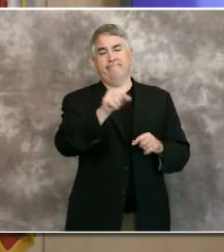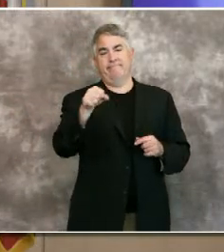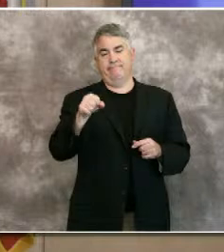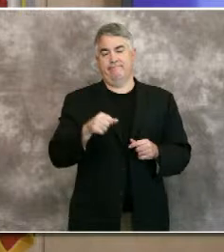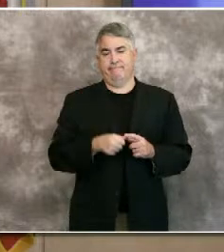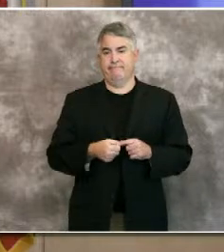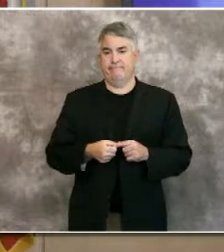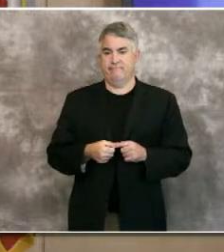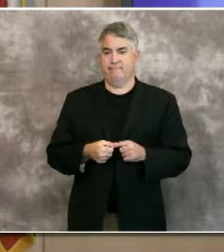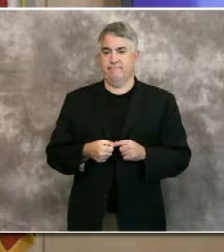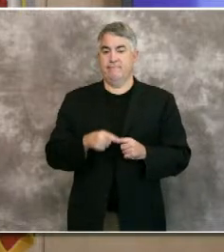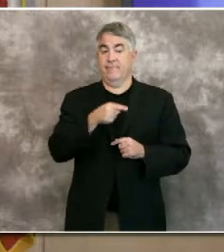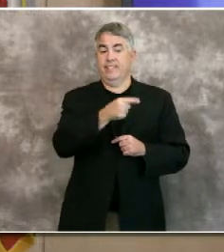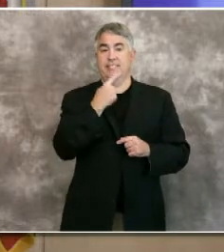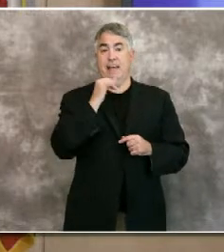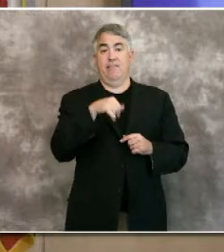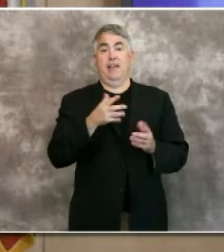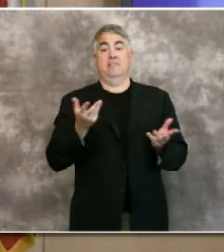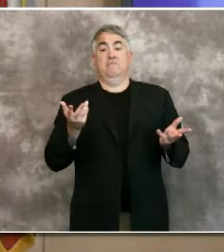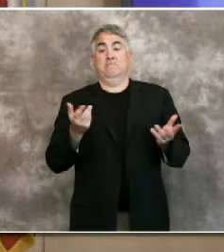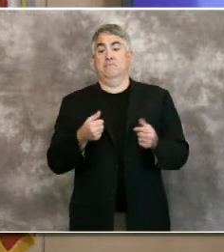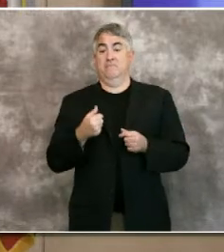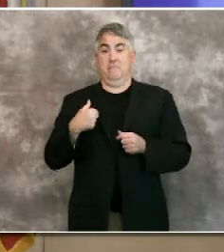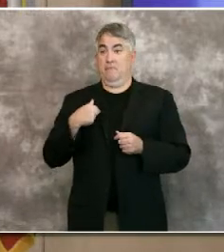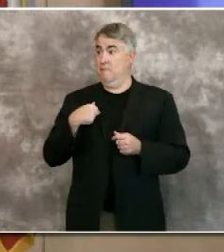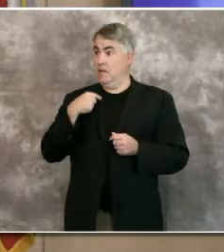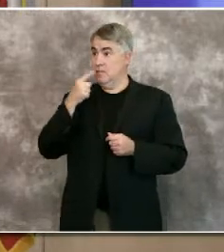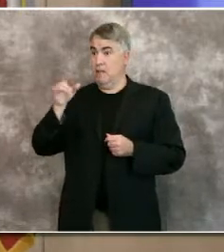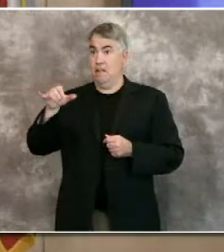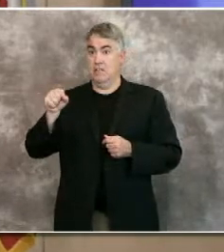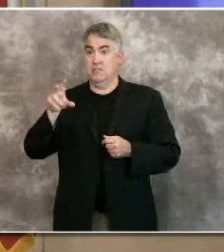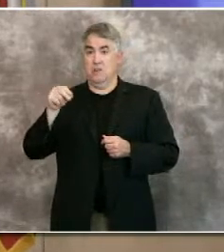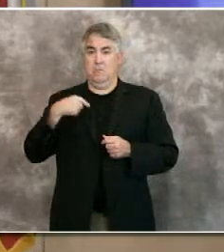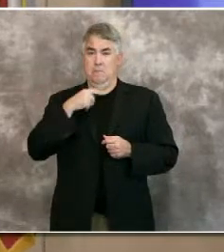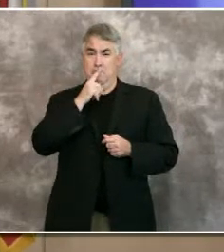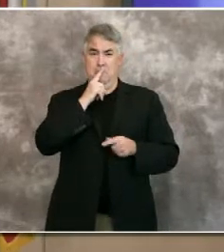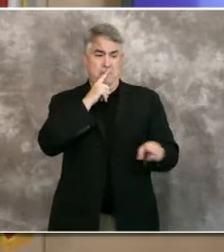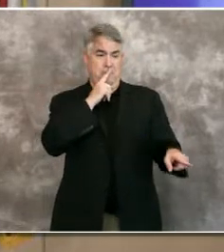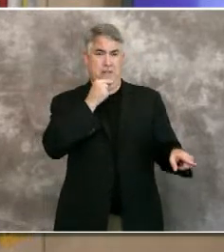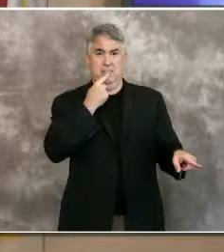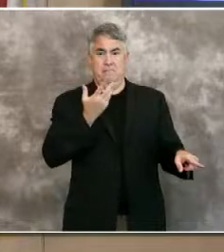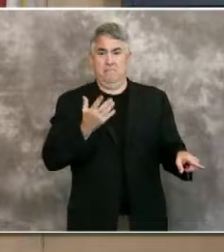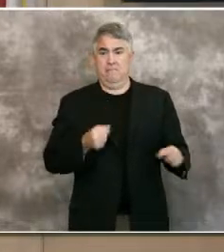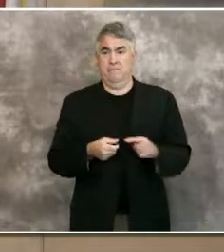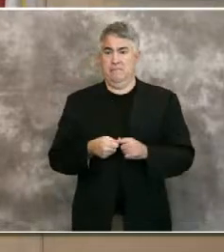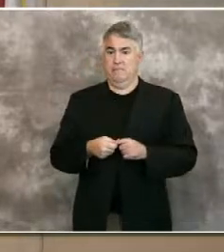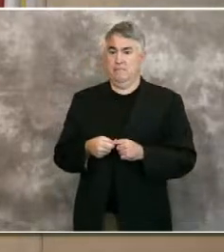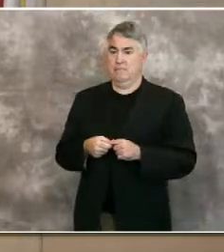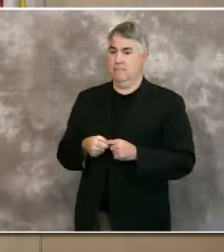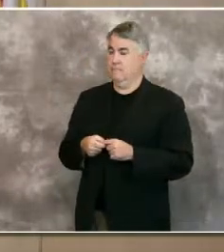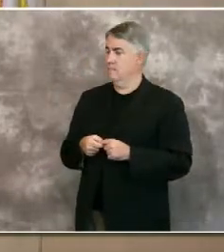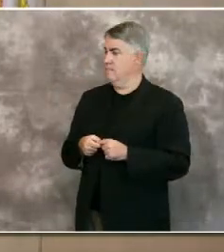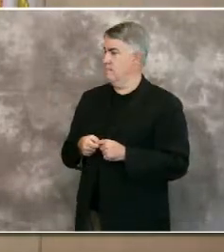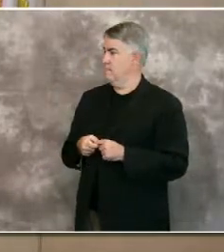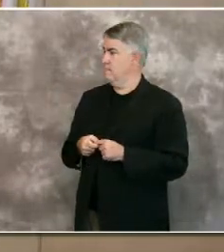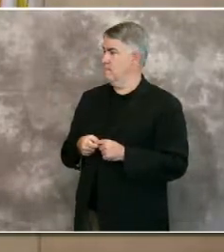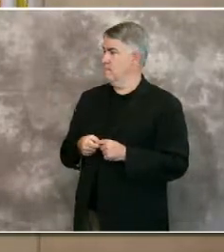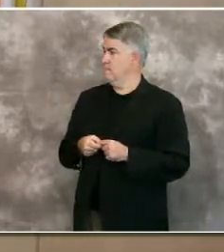But so you, as a county, can't confirm whether that is indeed true, that a restaurant employee is tested positive?